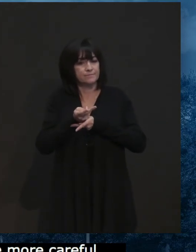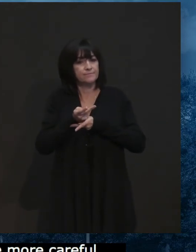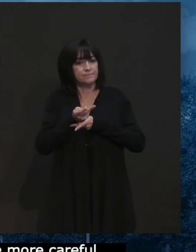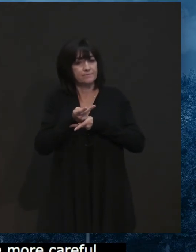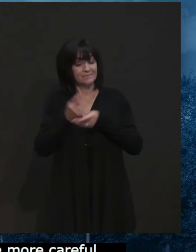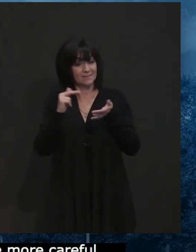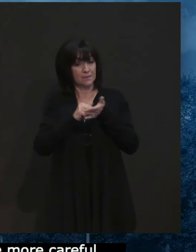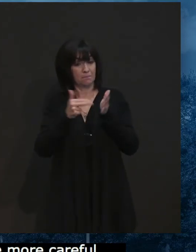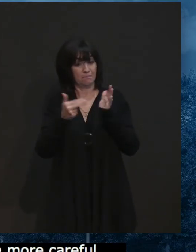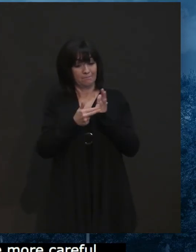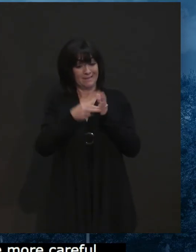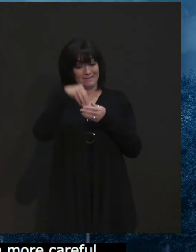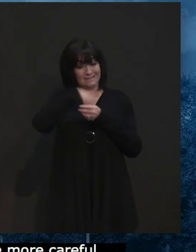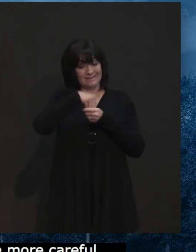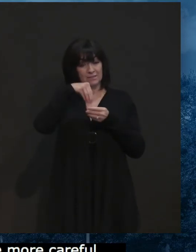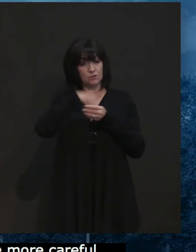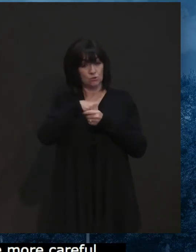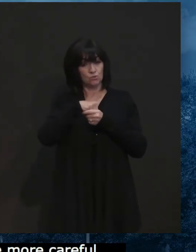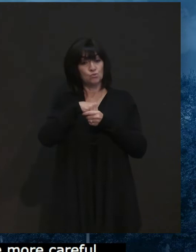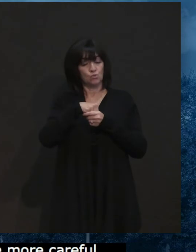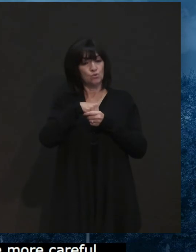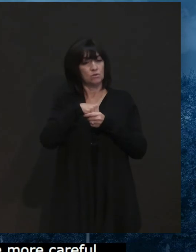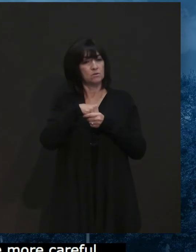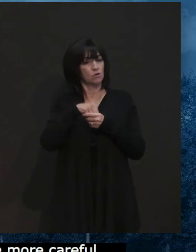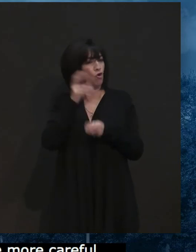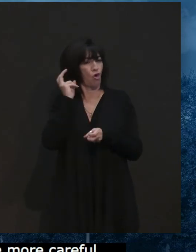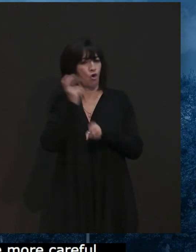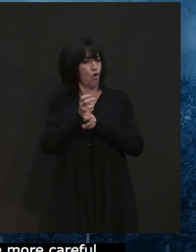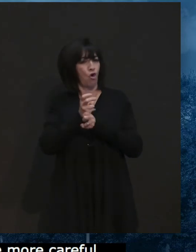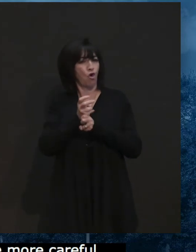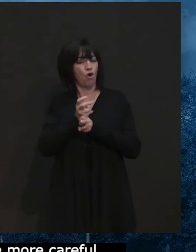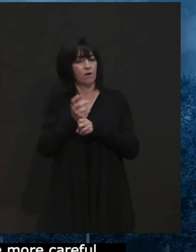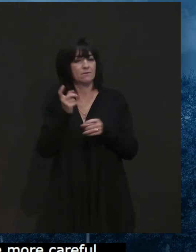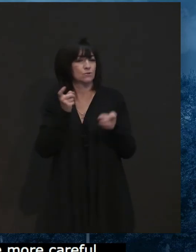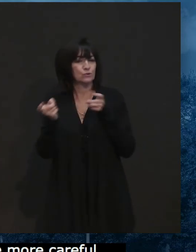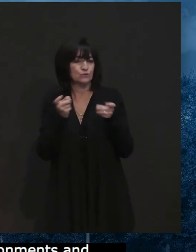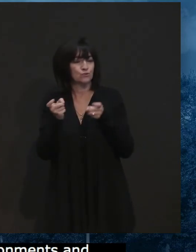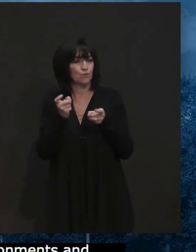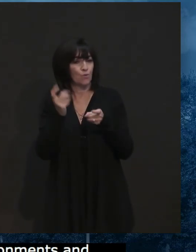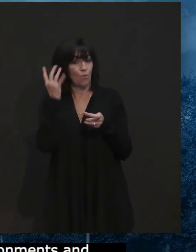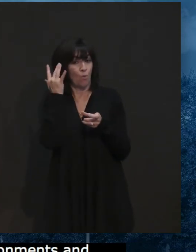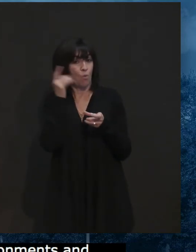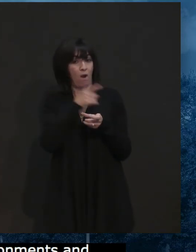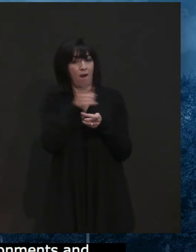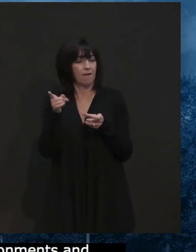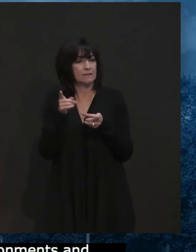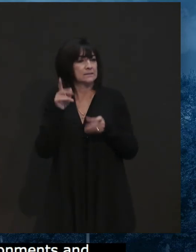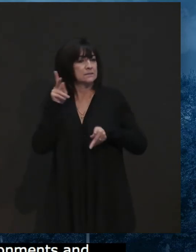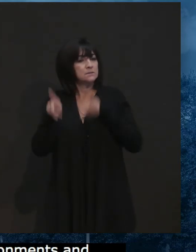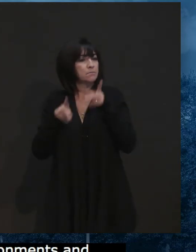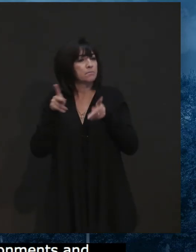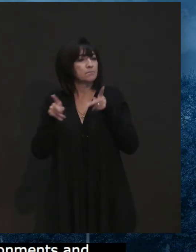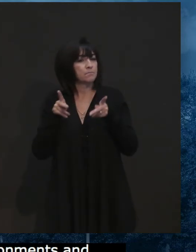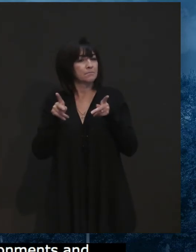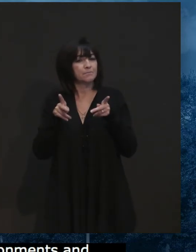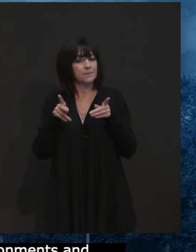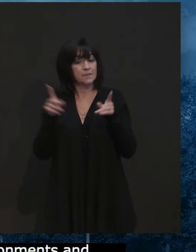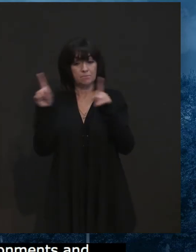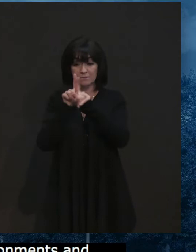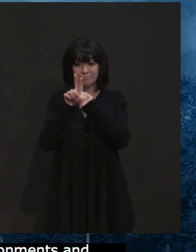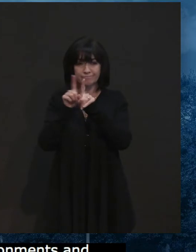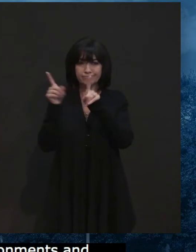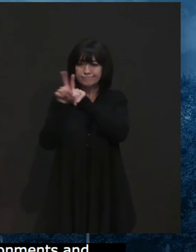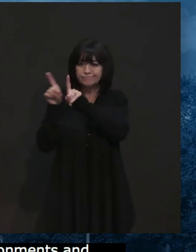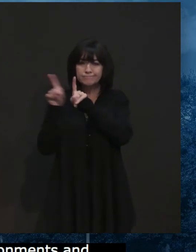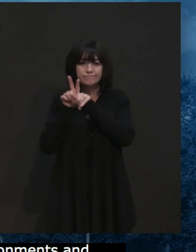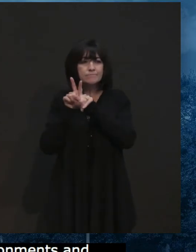indoor environments are the ones that are harder to get to, but the most, it seems to be where the greatest risk is,